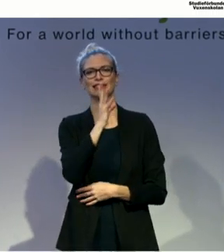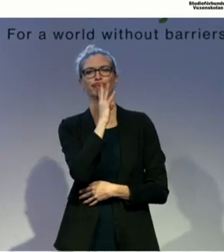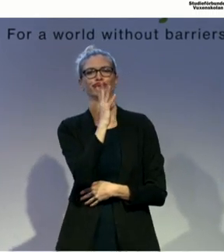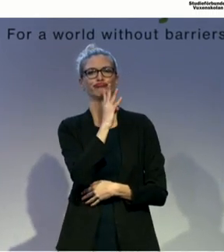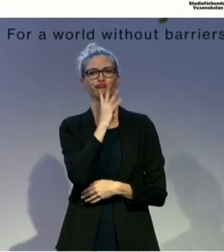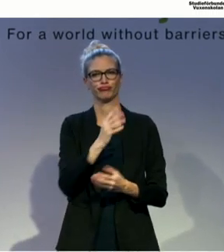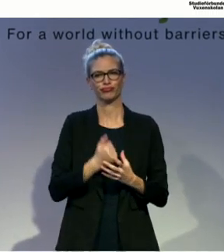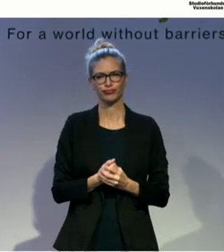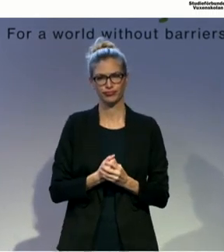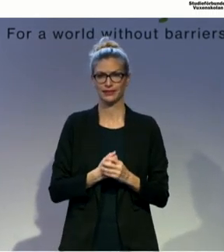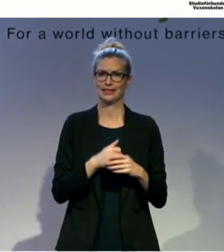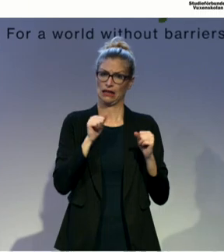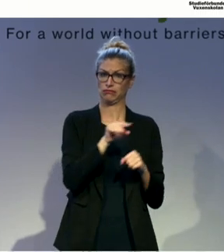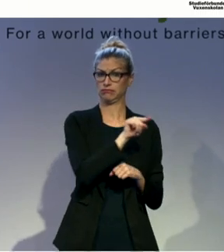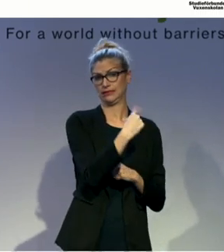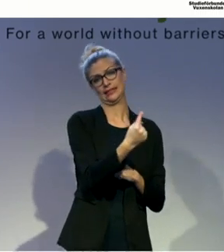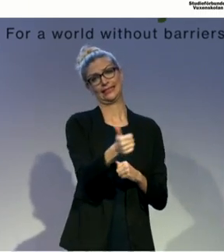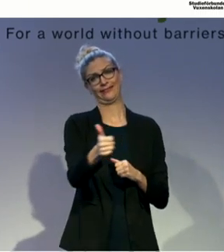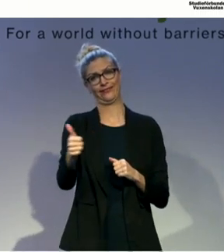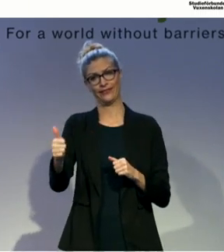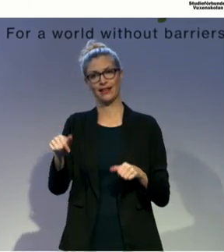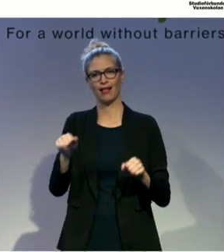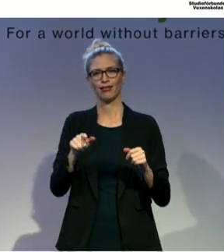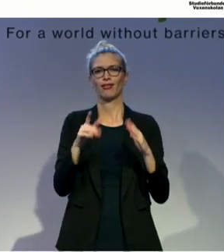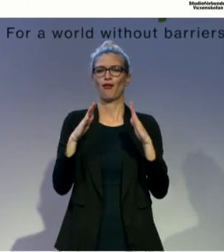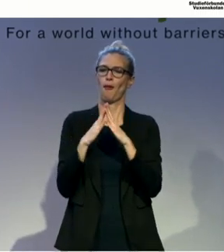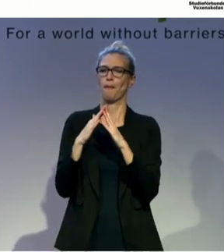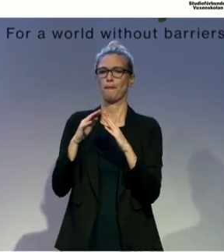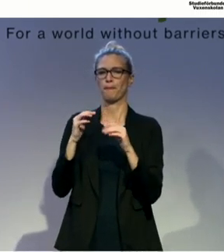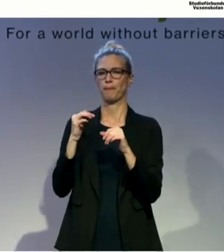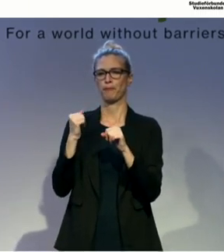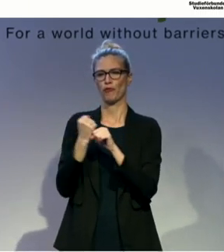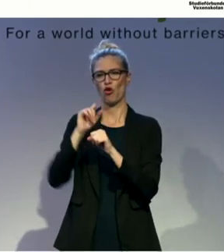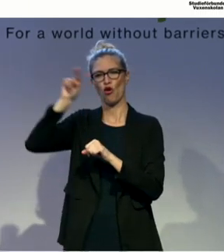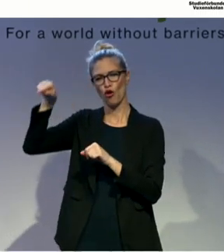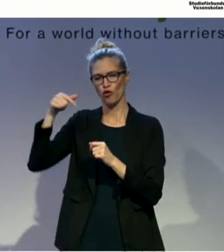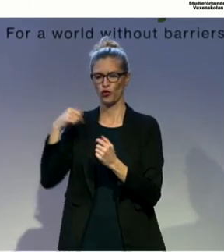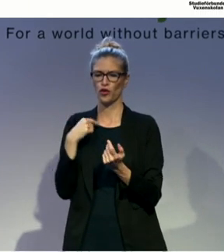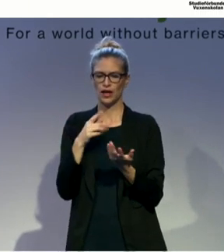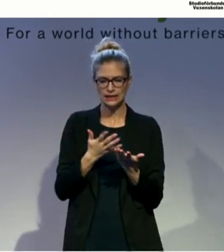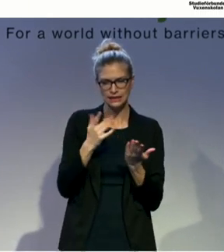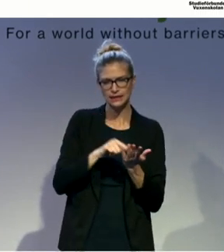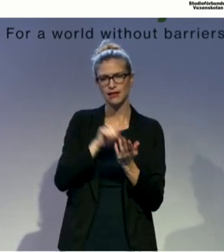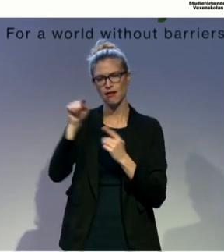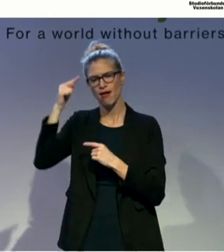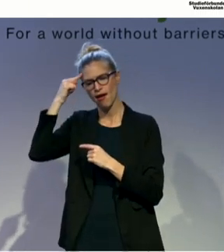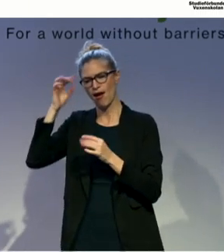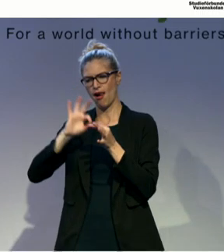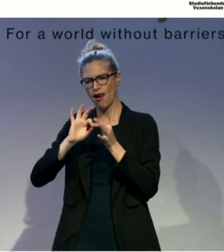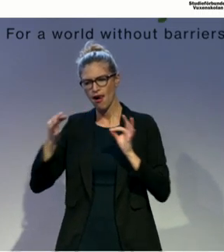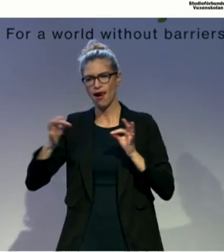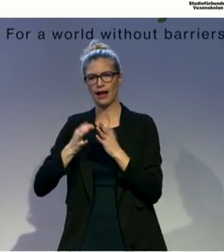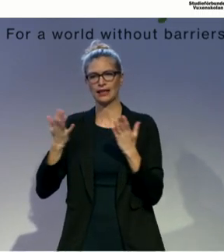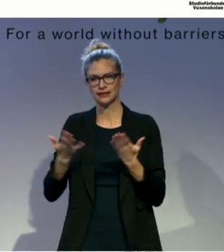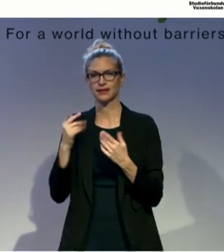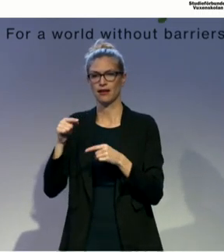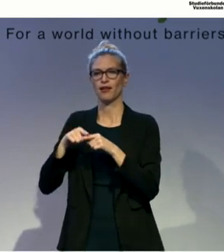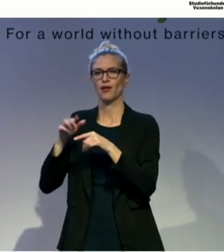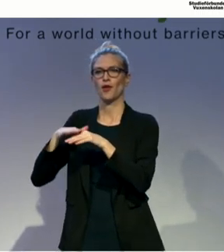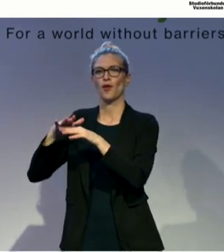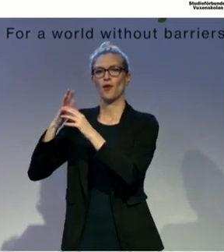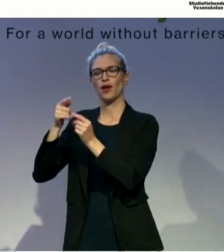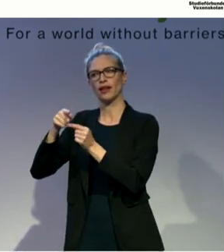chapter has exercises. In the beginning, it's quite simple, separate sentences, but it gets tougher the more chapters